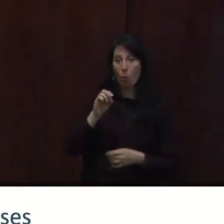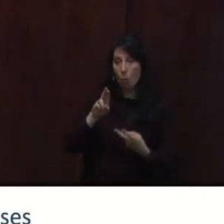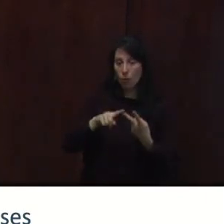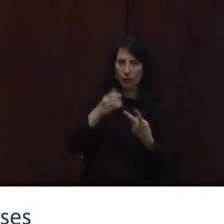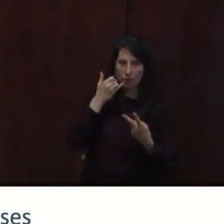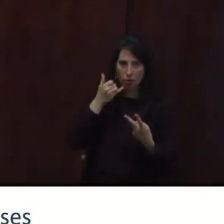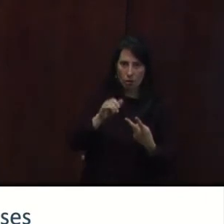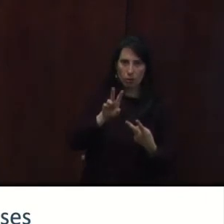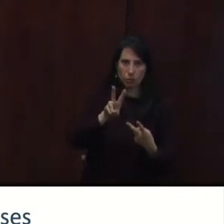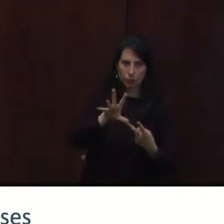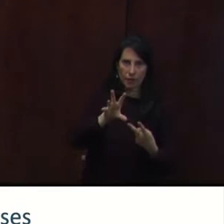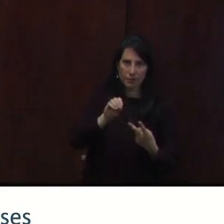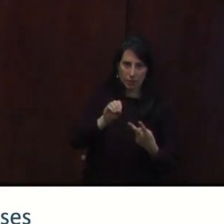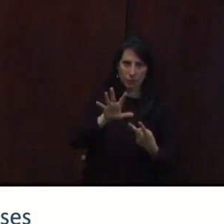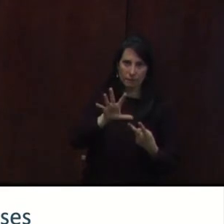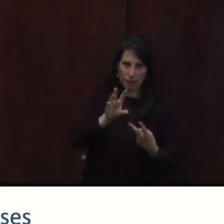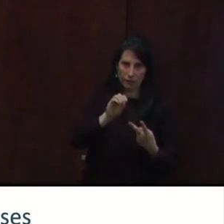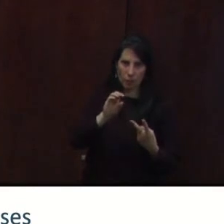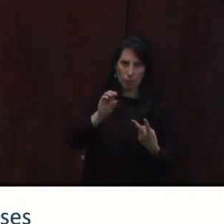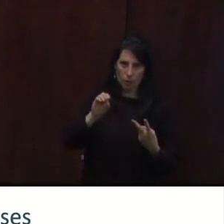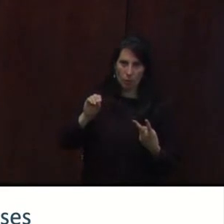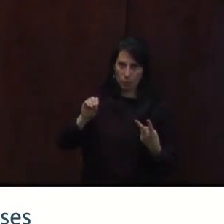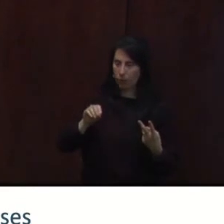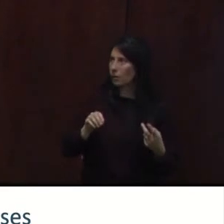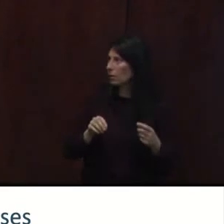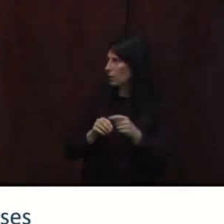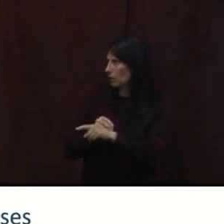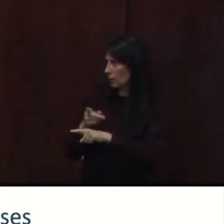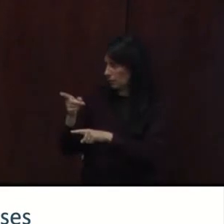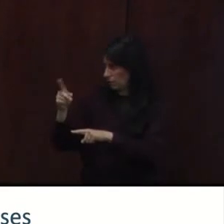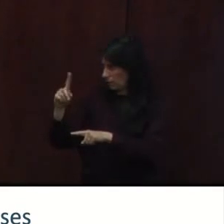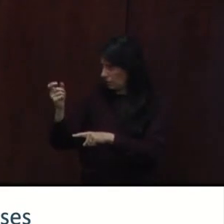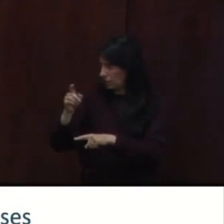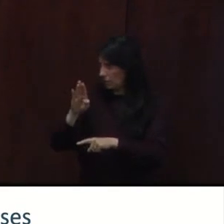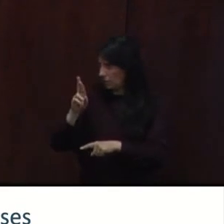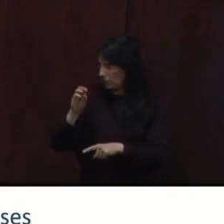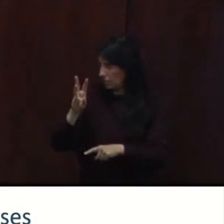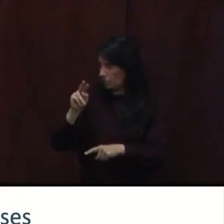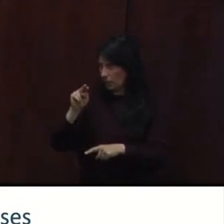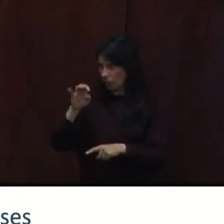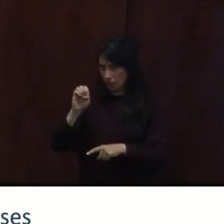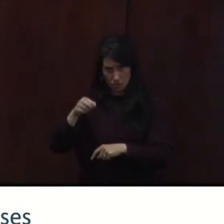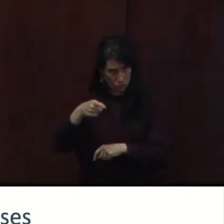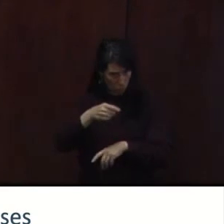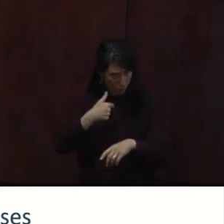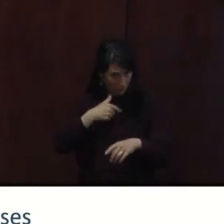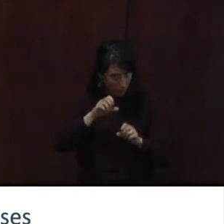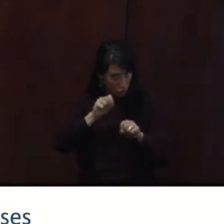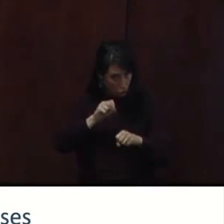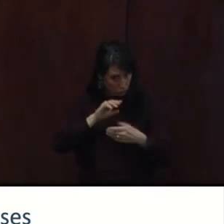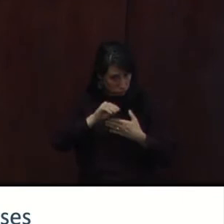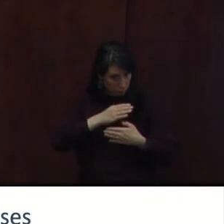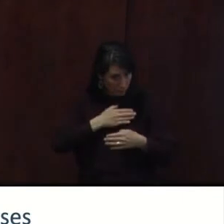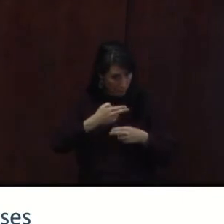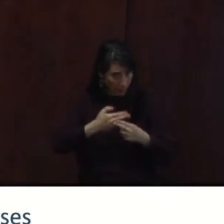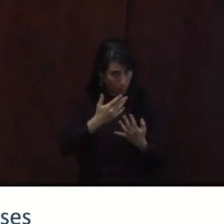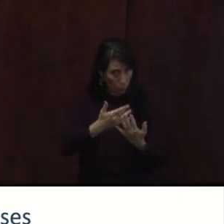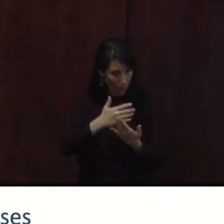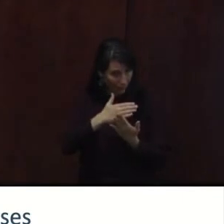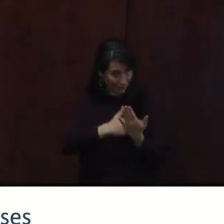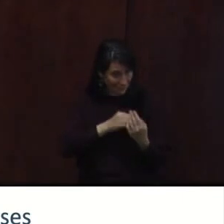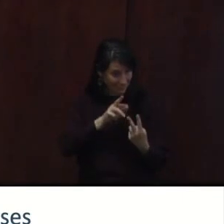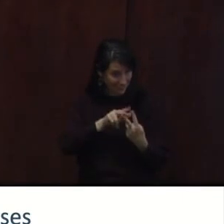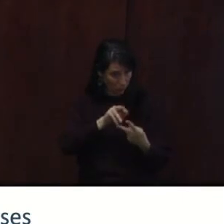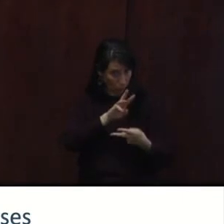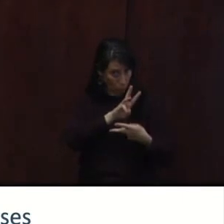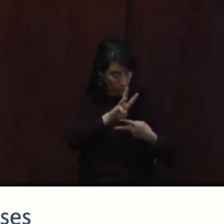you can get on the wait list by going to the website and clicking on a button. Yes. Or placing the phone call. Correct. Either option.